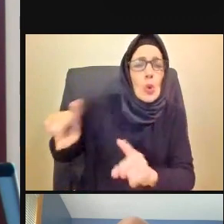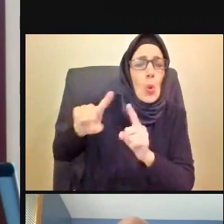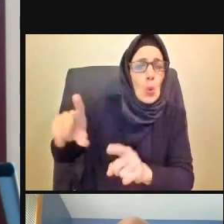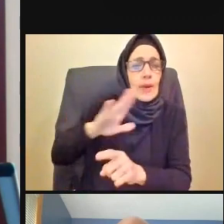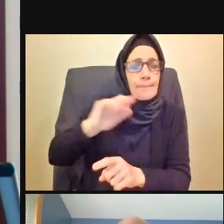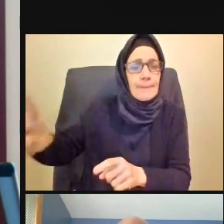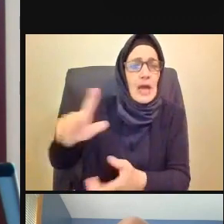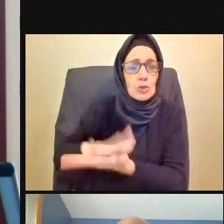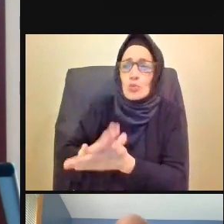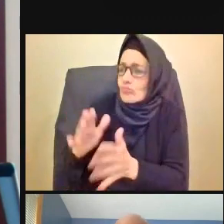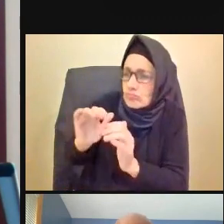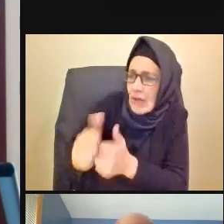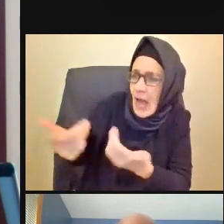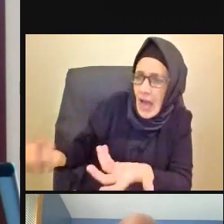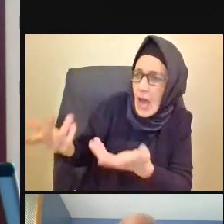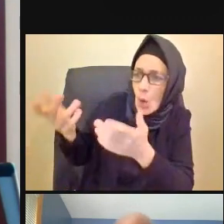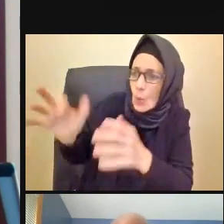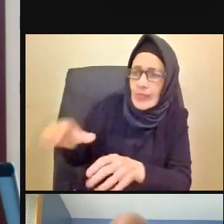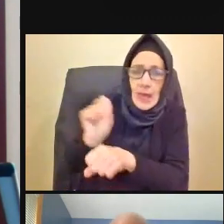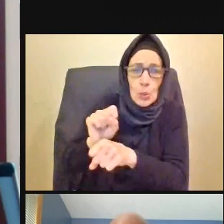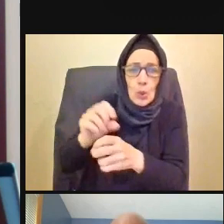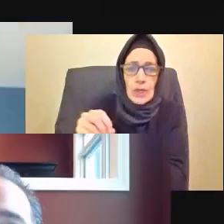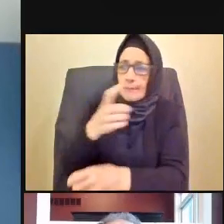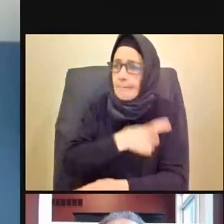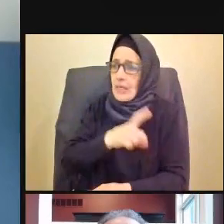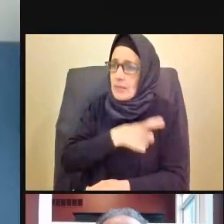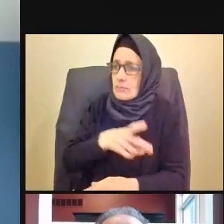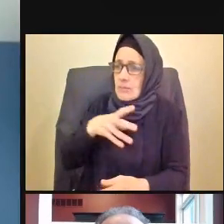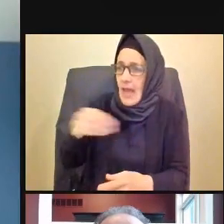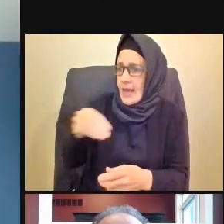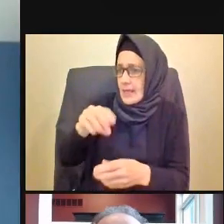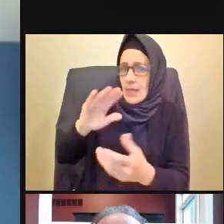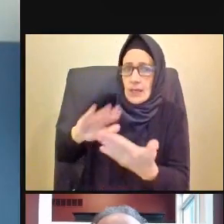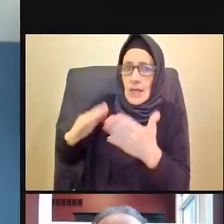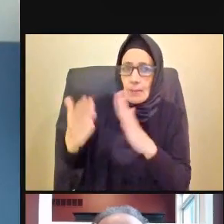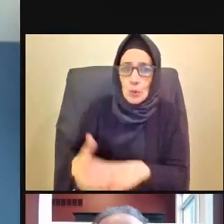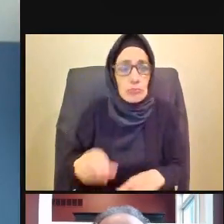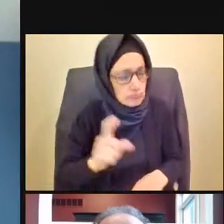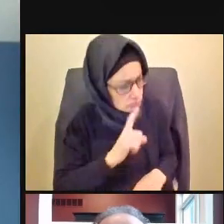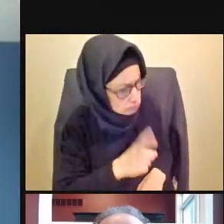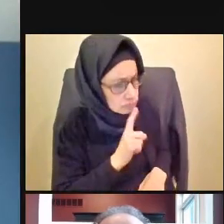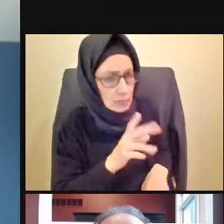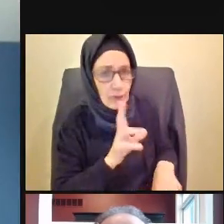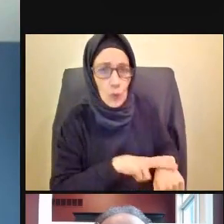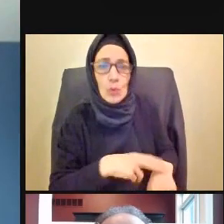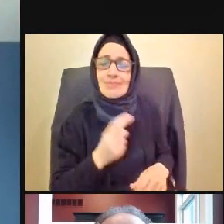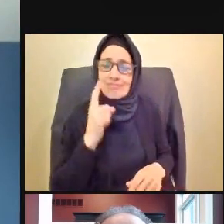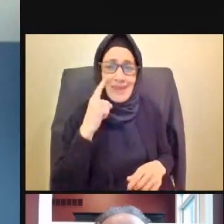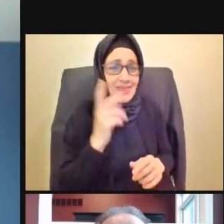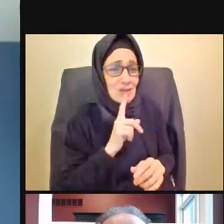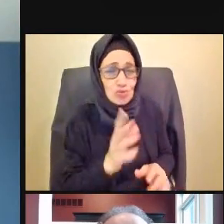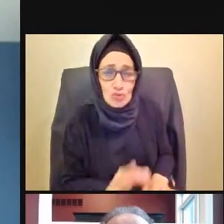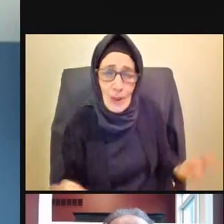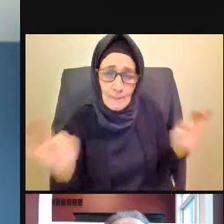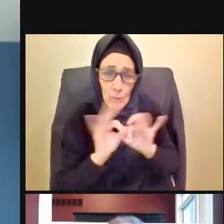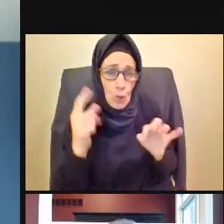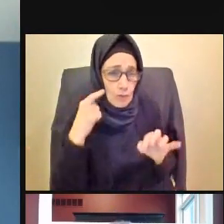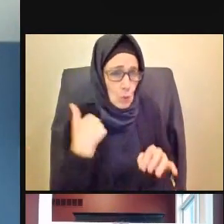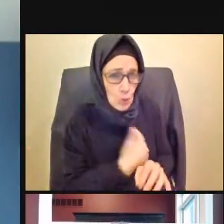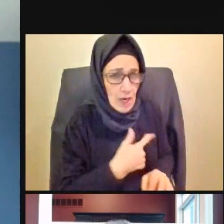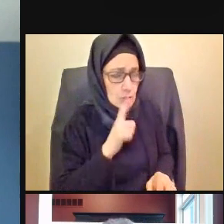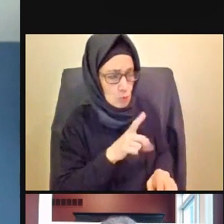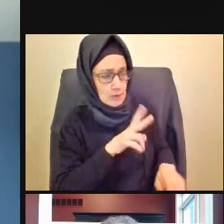in Minneapolis and the work in the community that Al-Ma'un and you do? Certainly. You know, I think it is important for us to step back and just